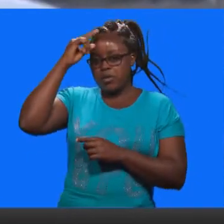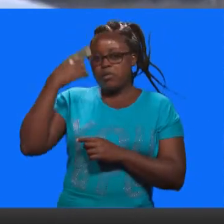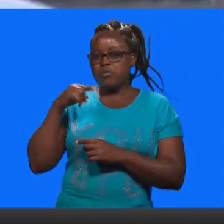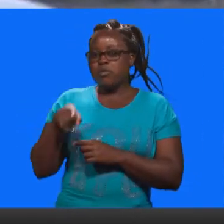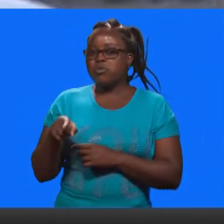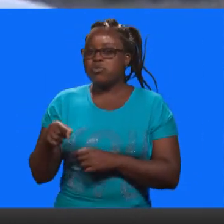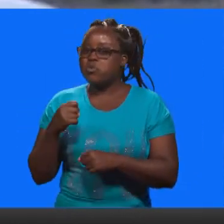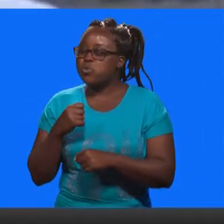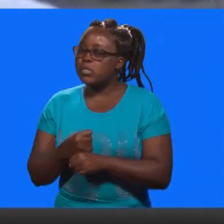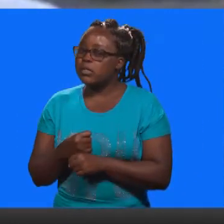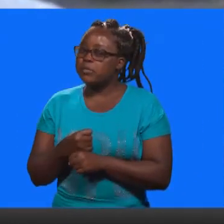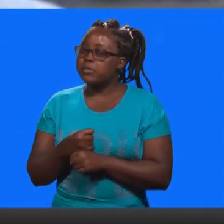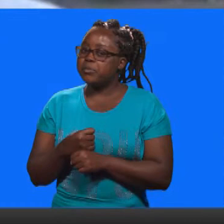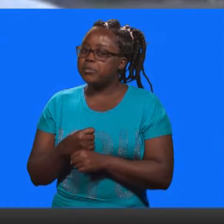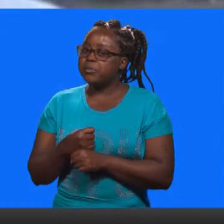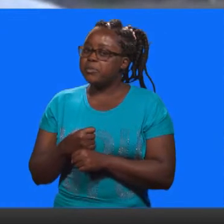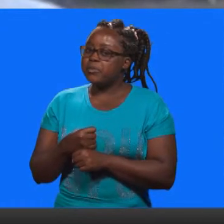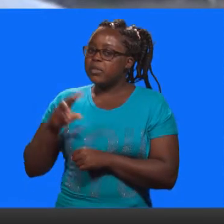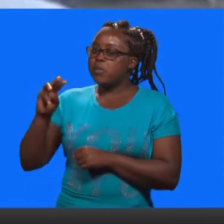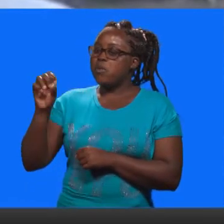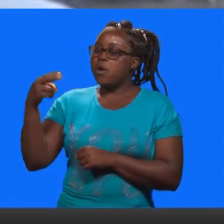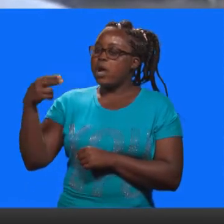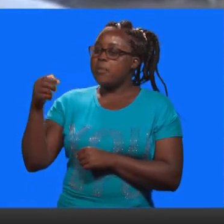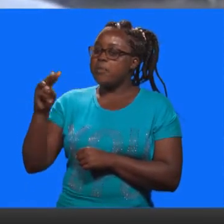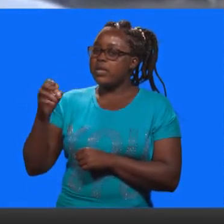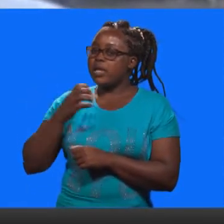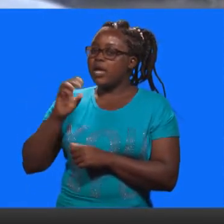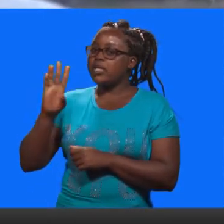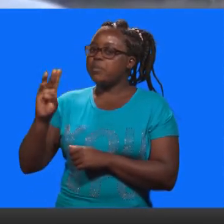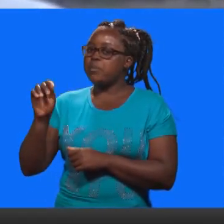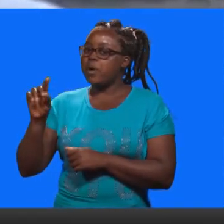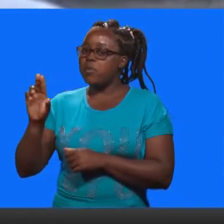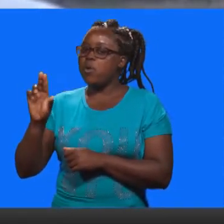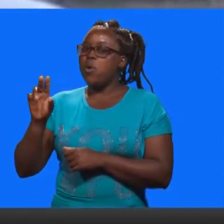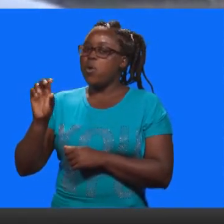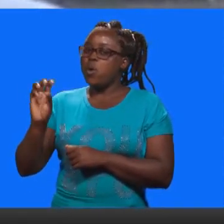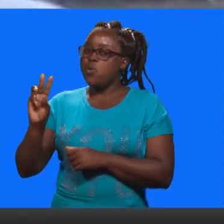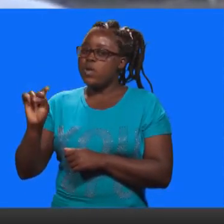retrogressively. Junet Mohamed and Babu Owino should be grateful to Mandago.